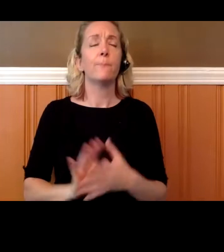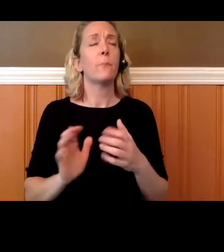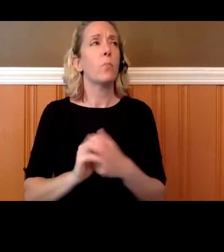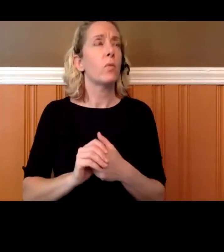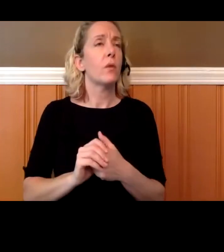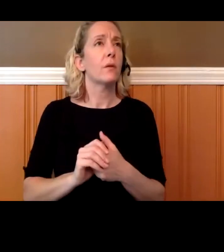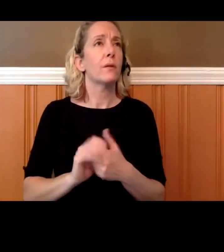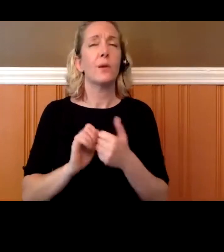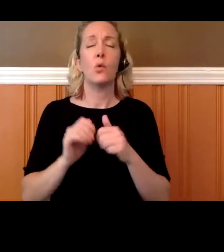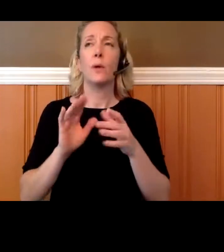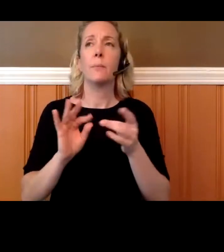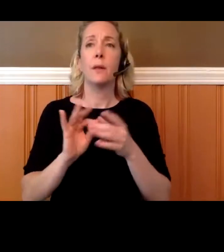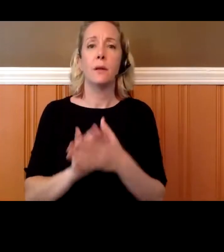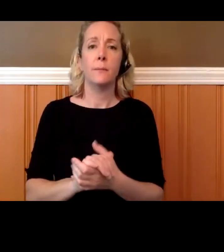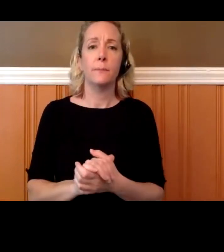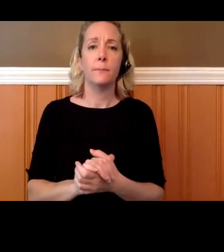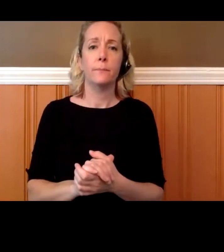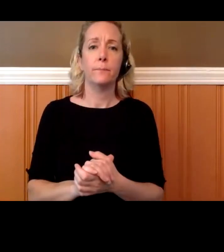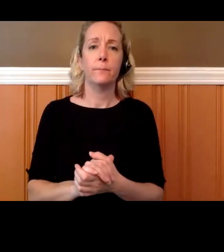okay.